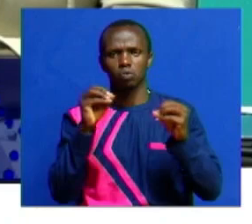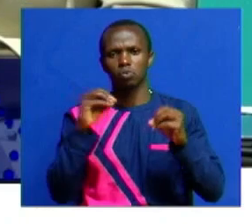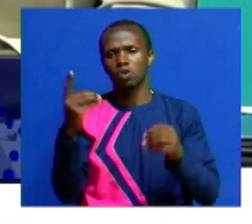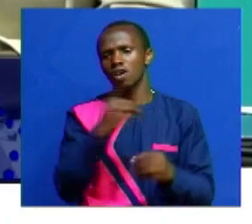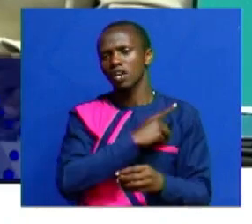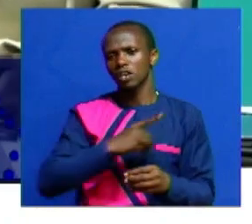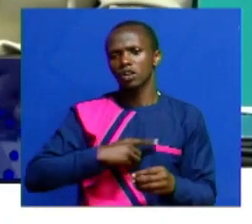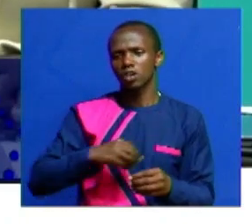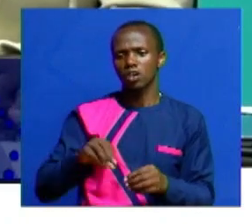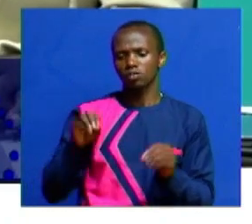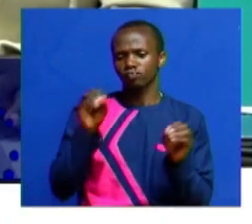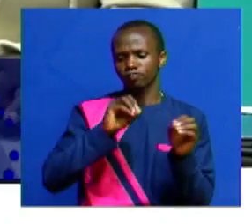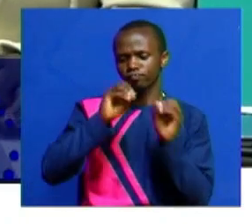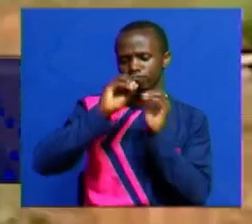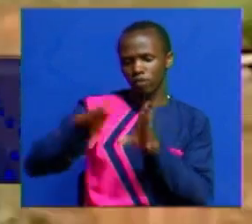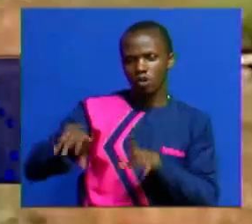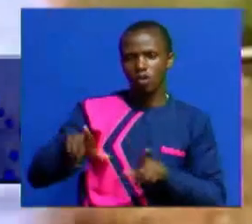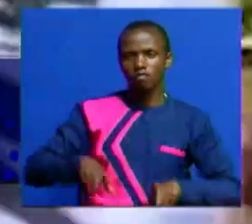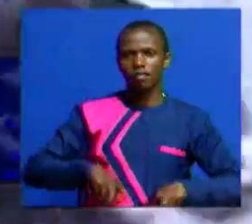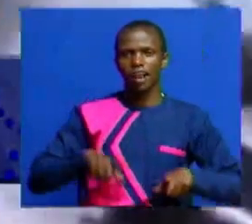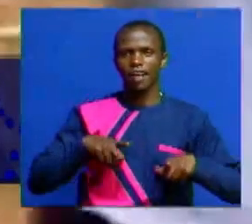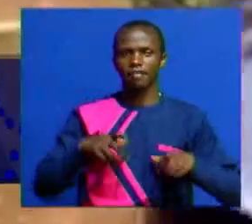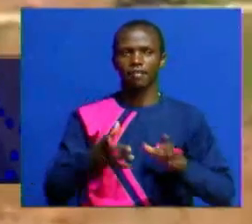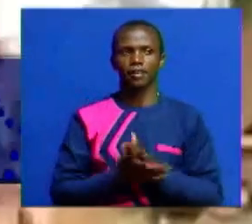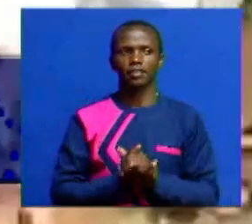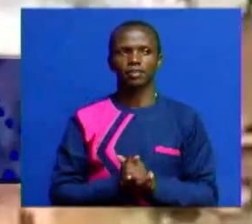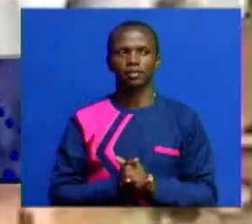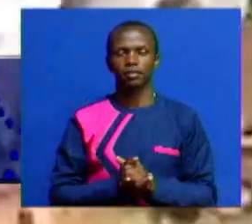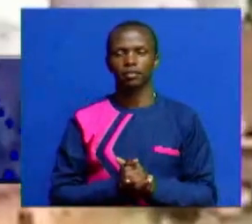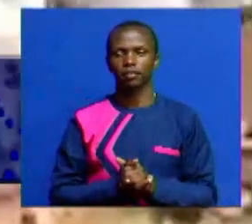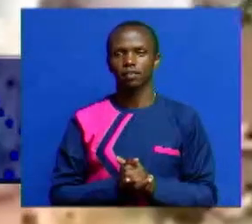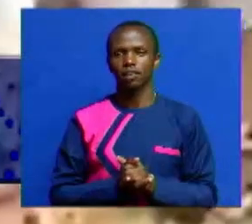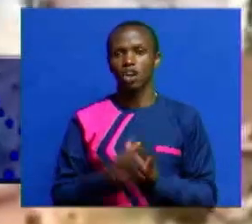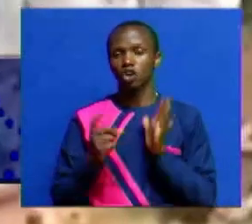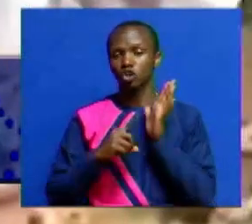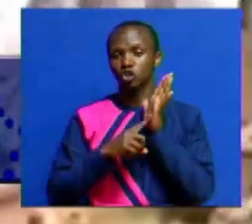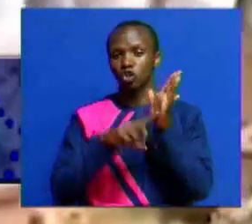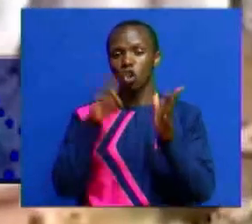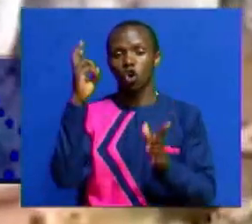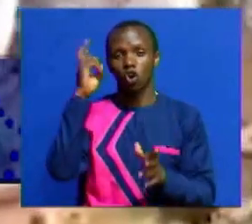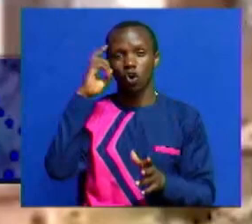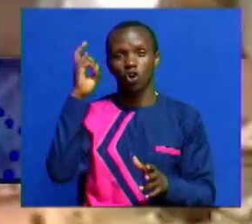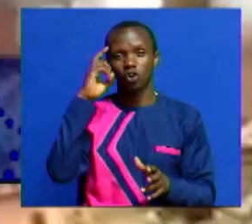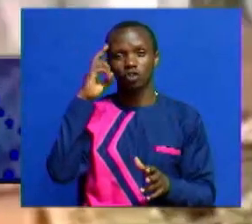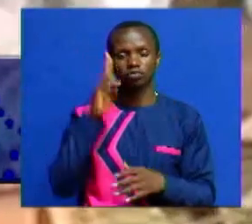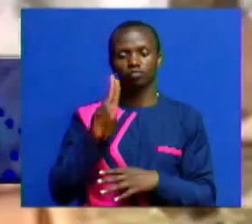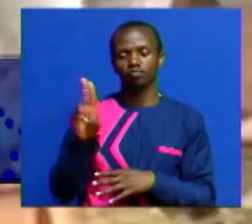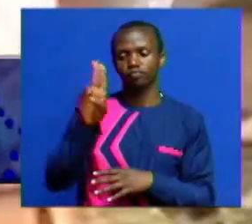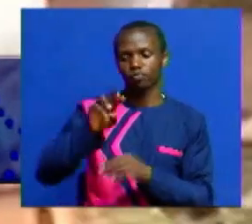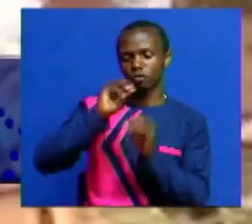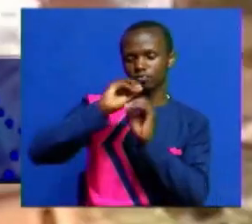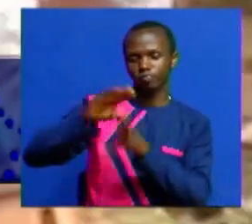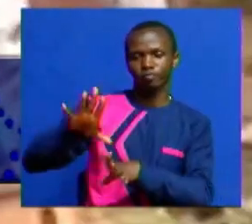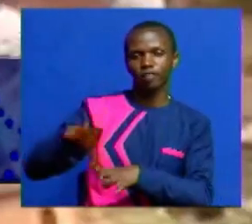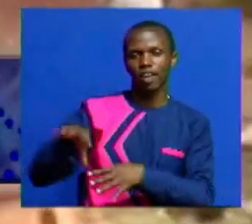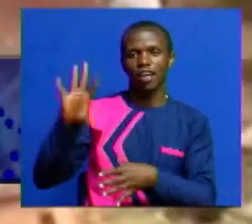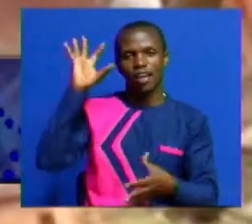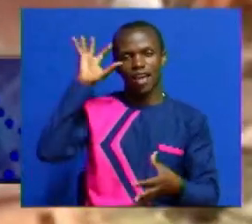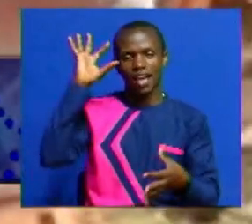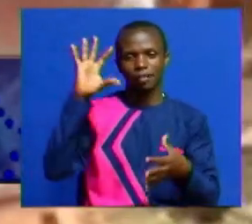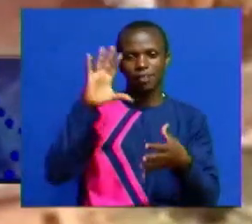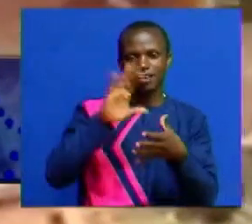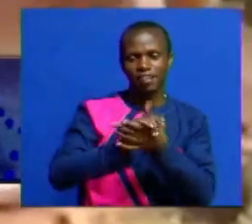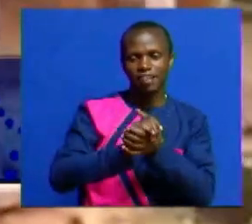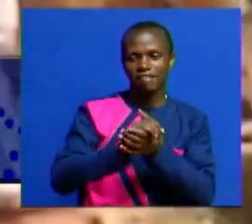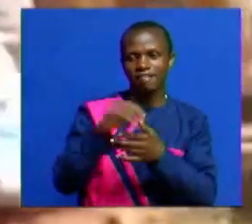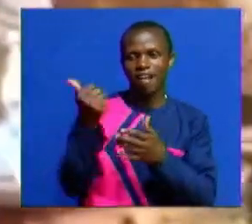lives. James Odhiambo with that report. Kenyans have expressed their concerns over the abuse of religion by cult pastor McKenzie